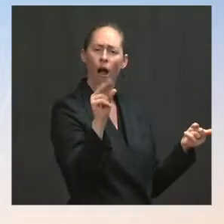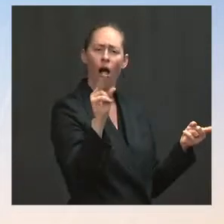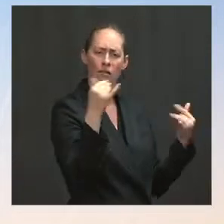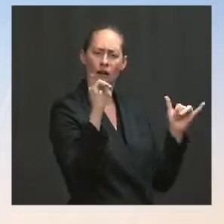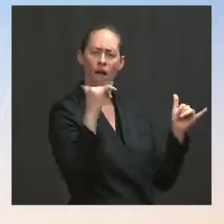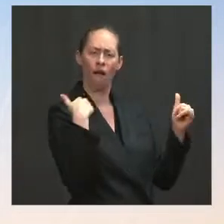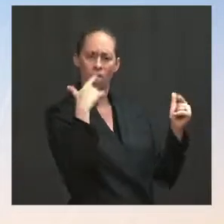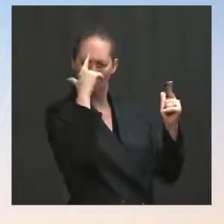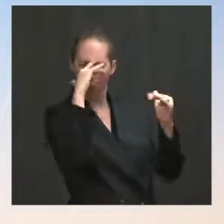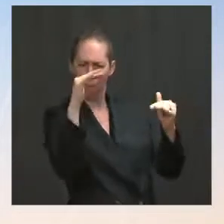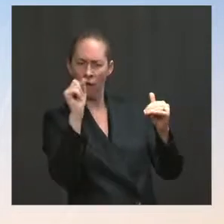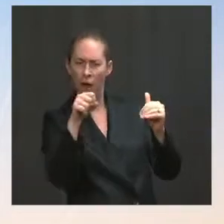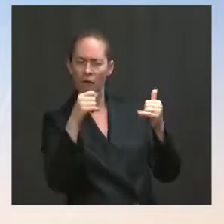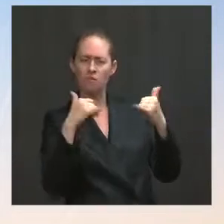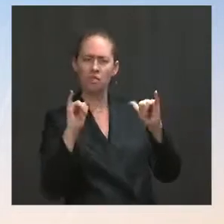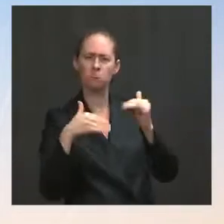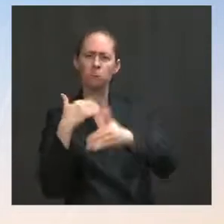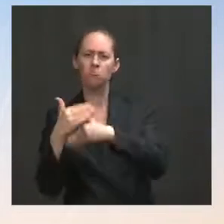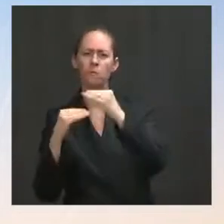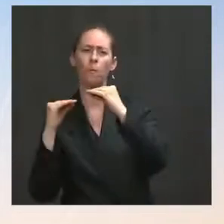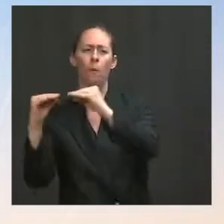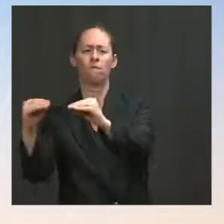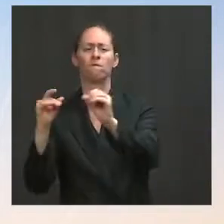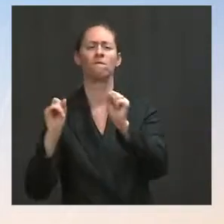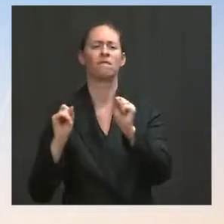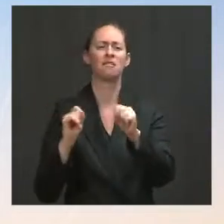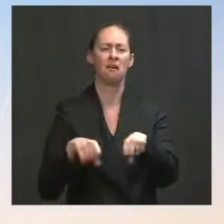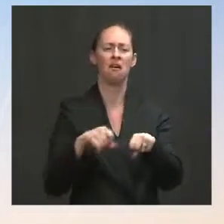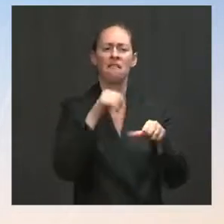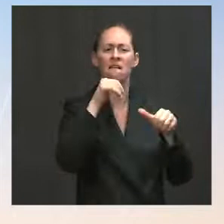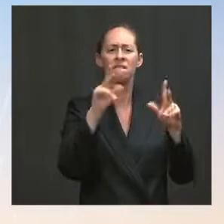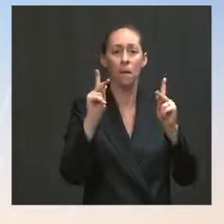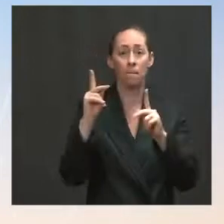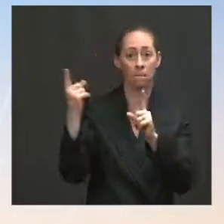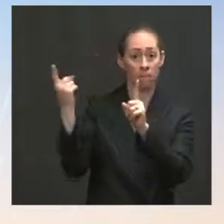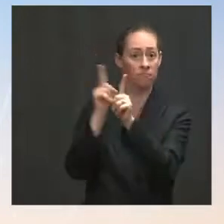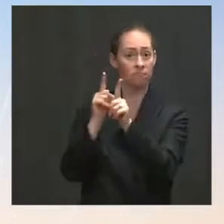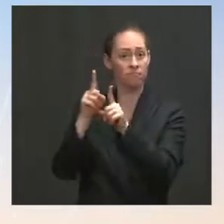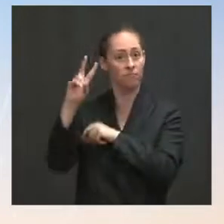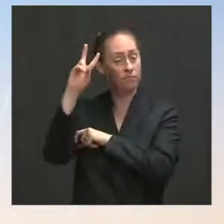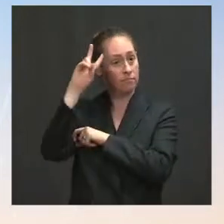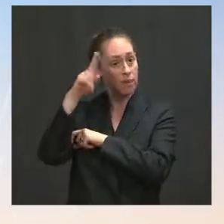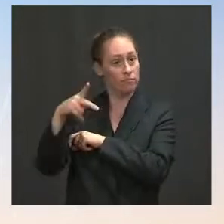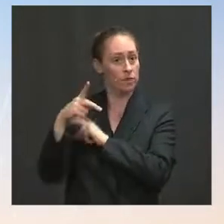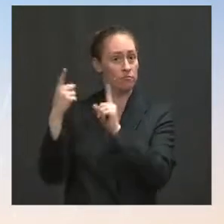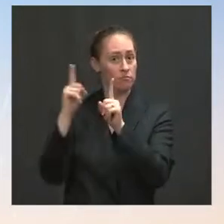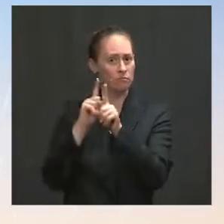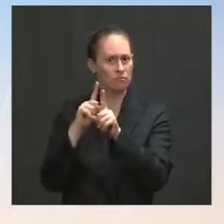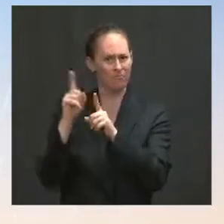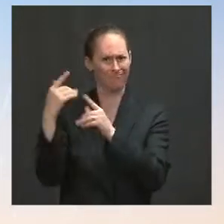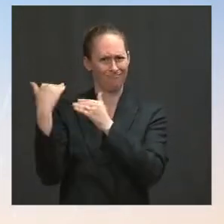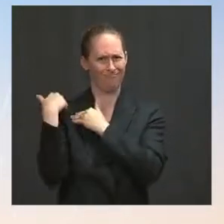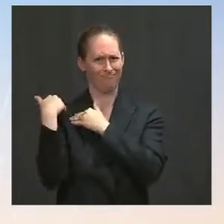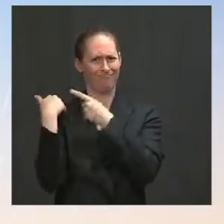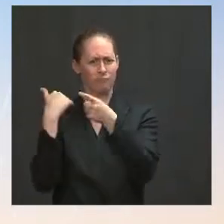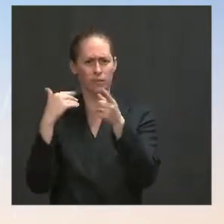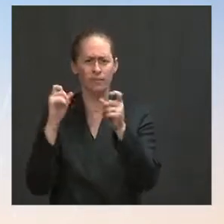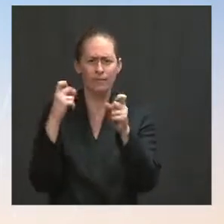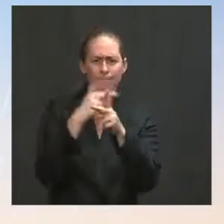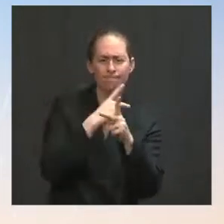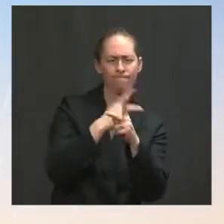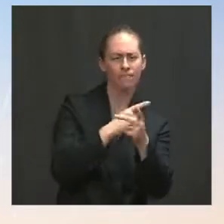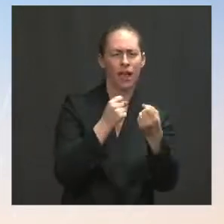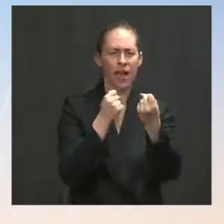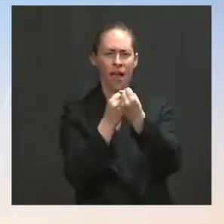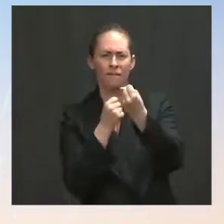play an important role in determining what that looks like. And we're going to continue to advocate, to fight for moving forward on voting